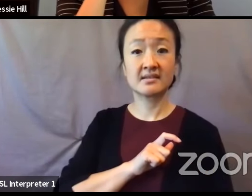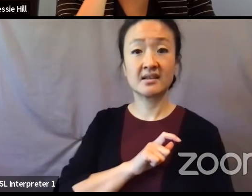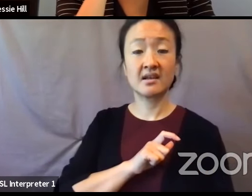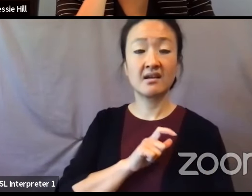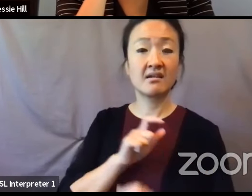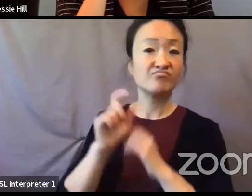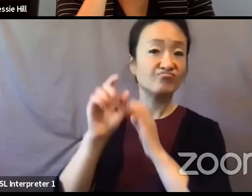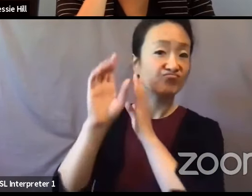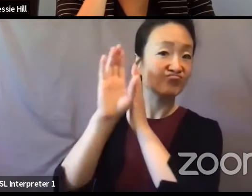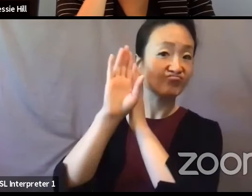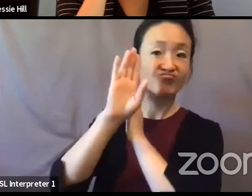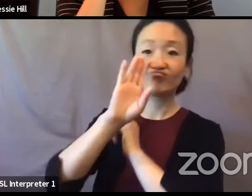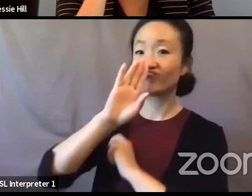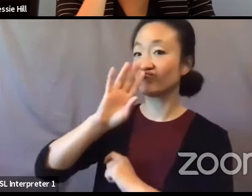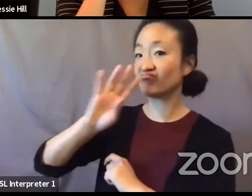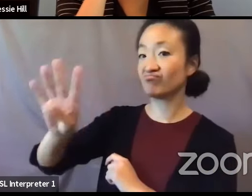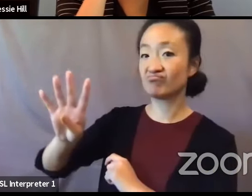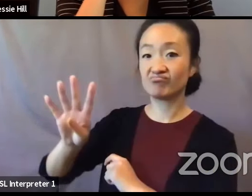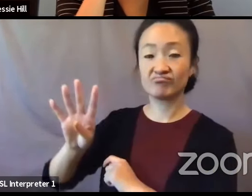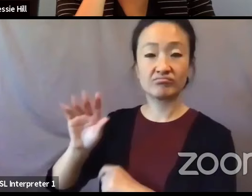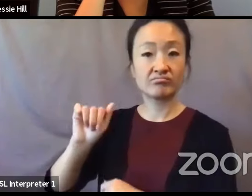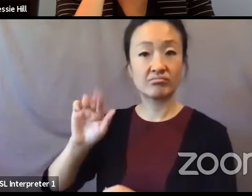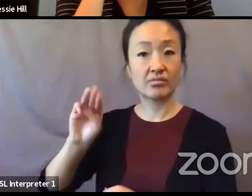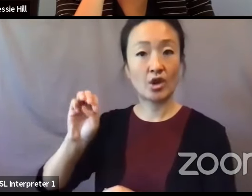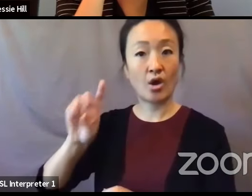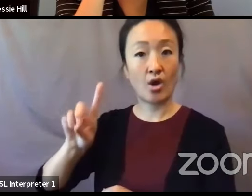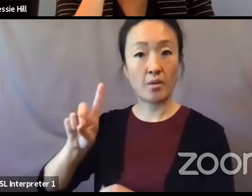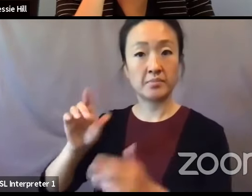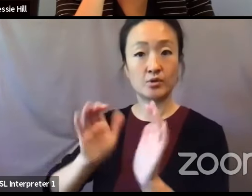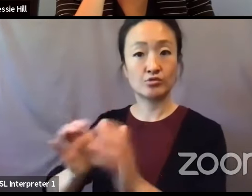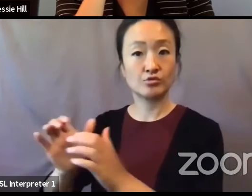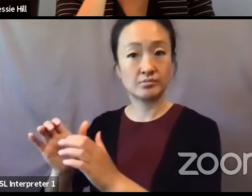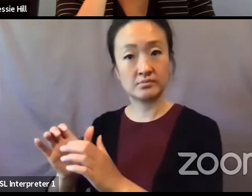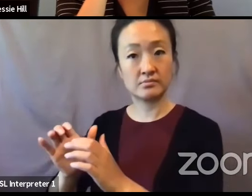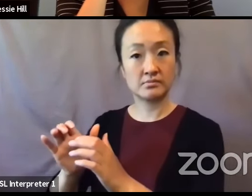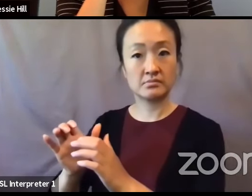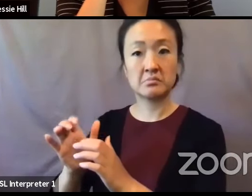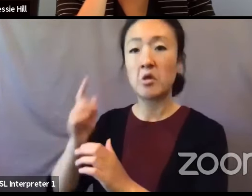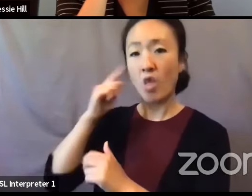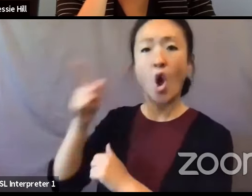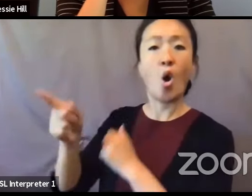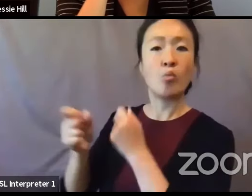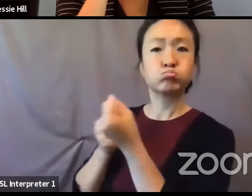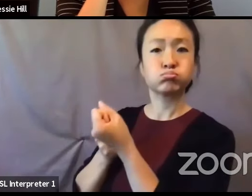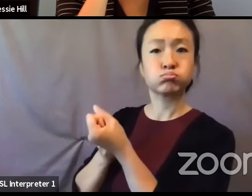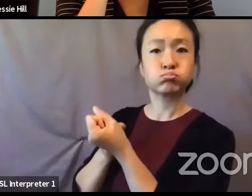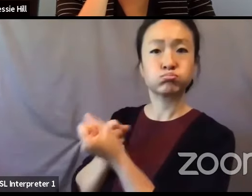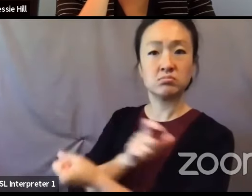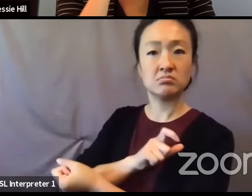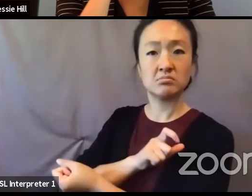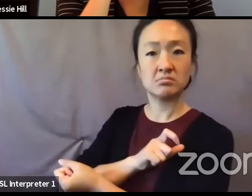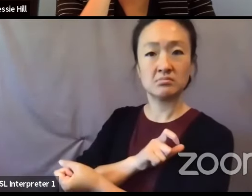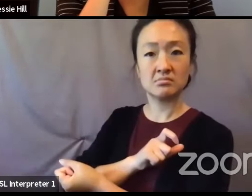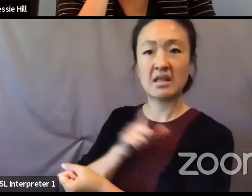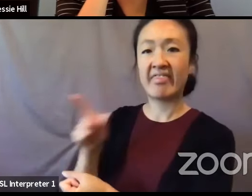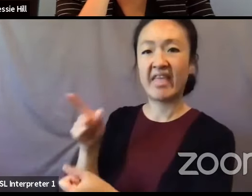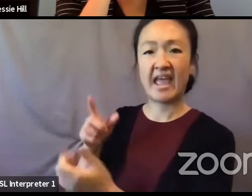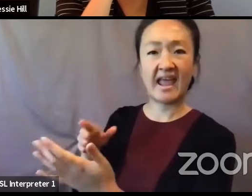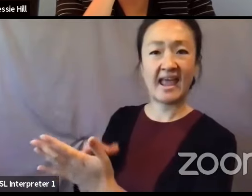to armed groups of what they saw as pro-police or anti-Black Lives